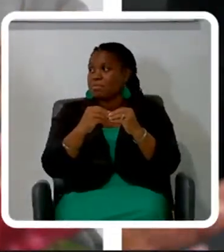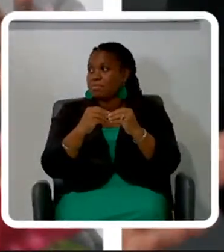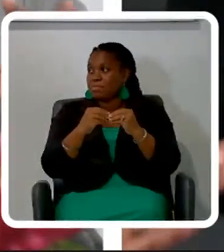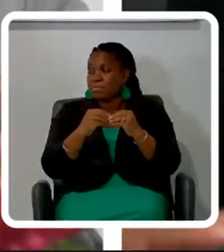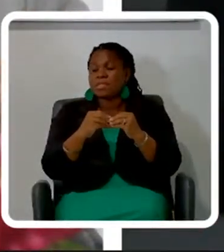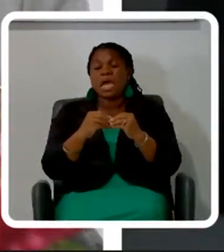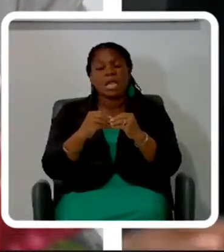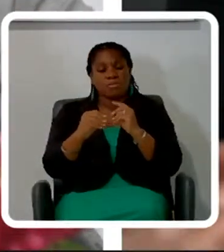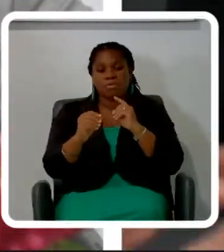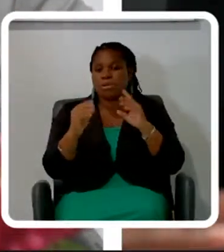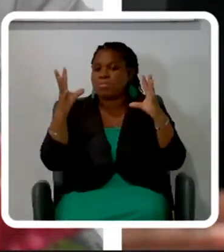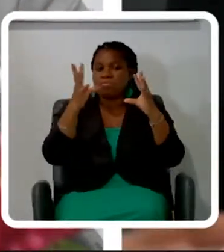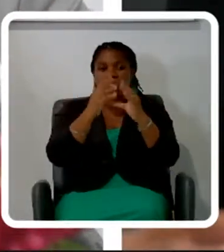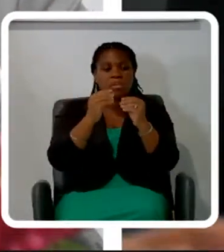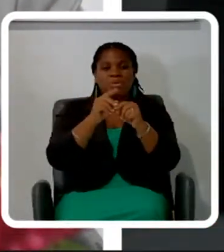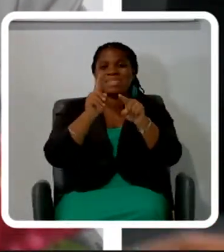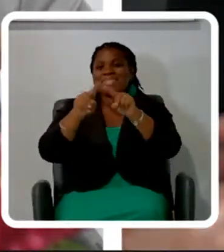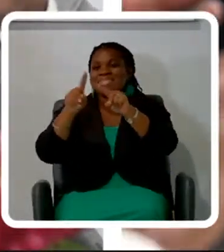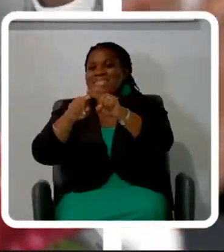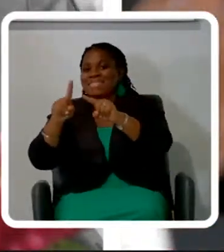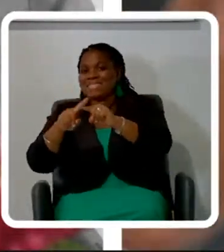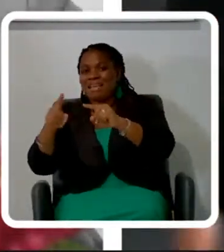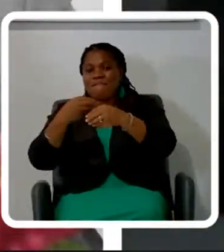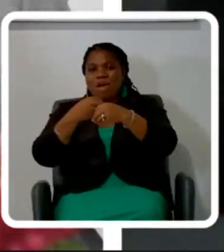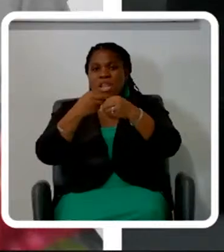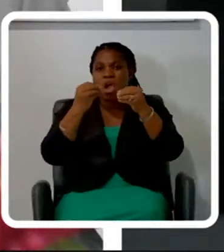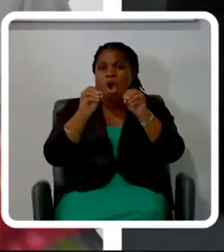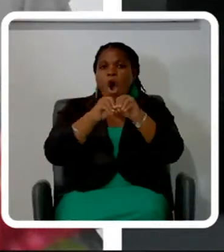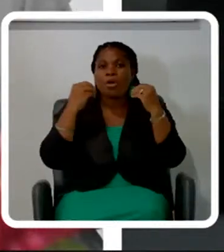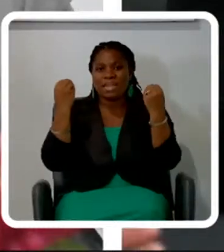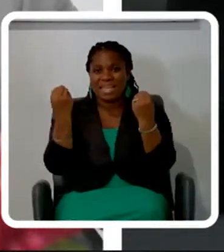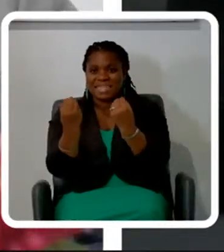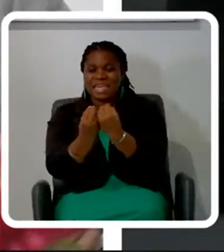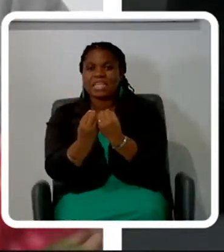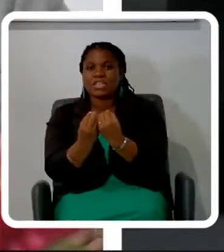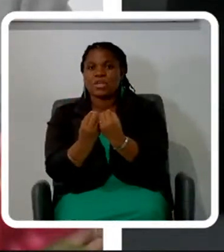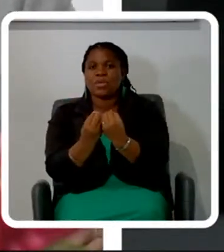multiple organizations. We want to mobilize the whole country